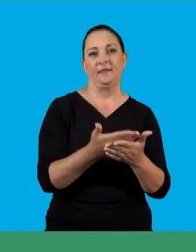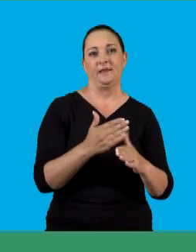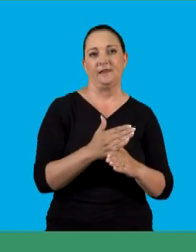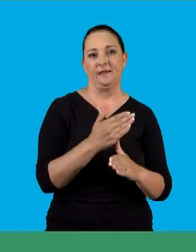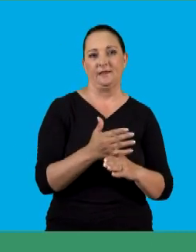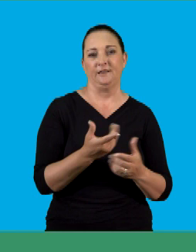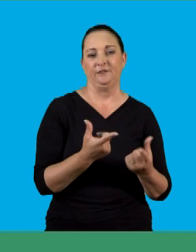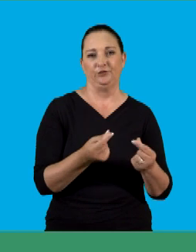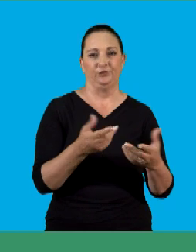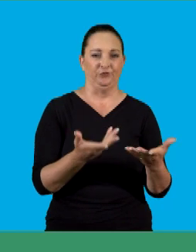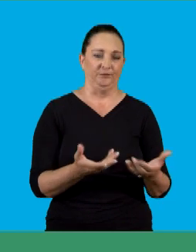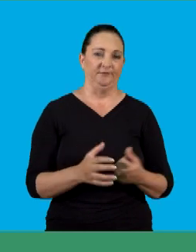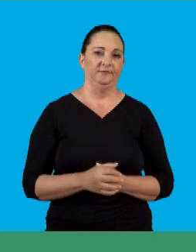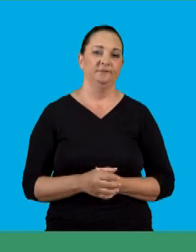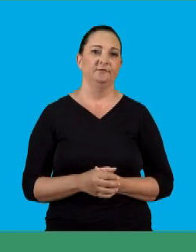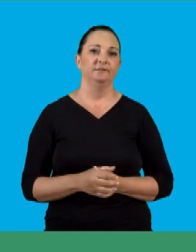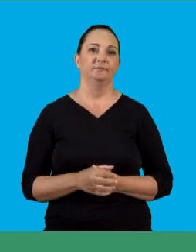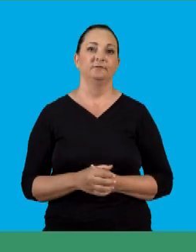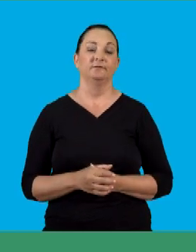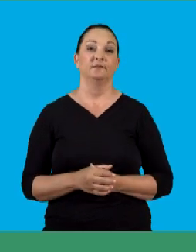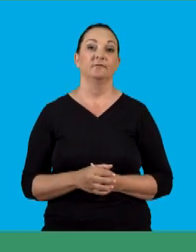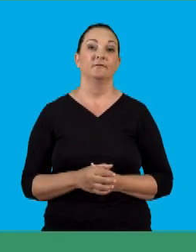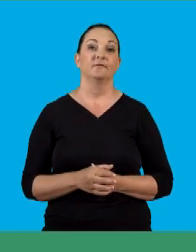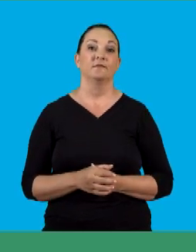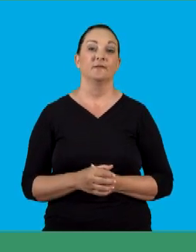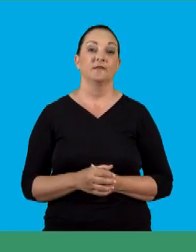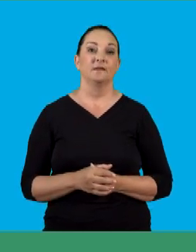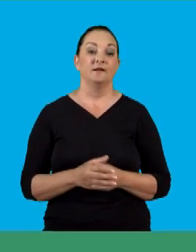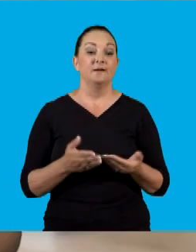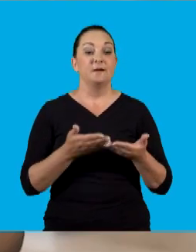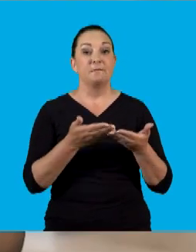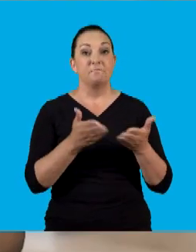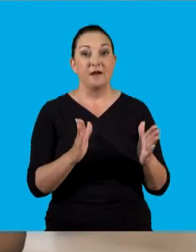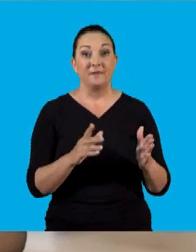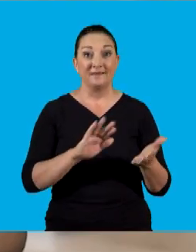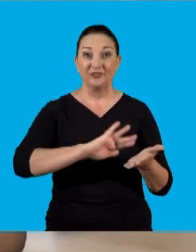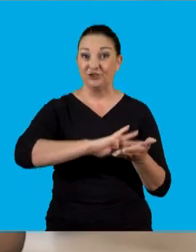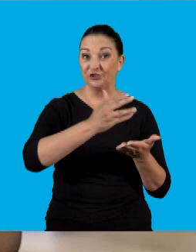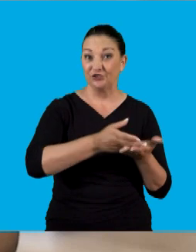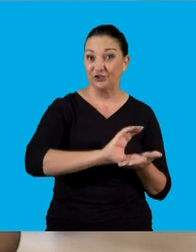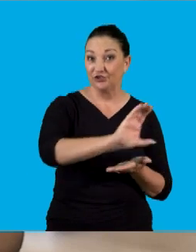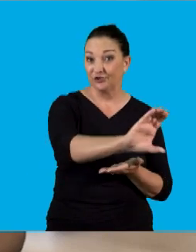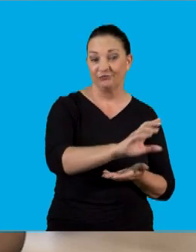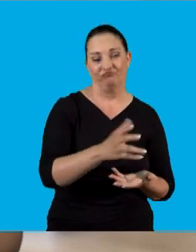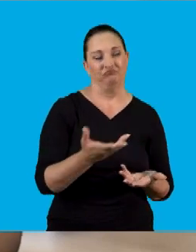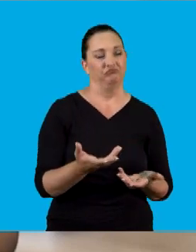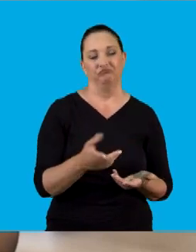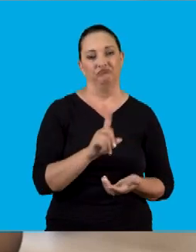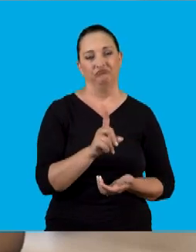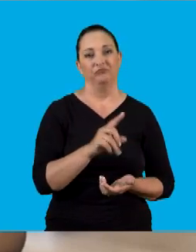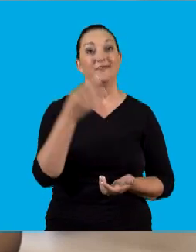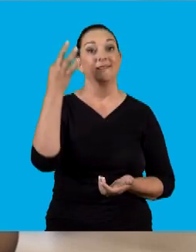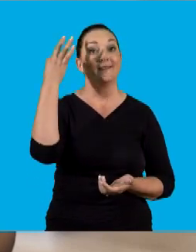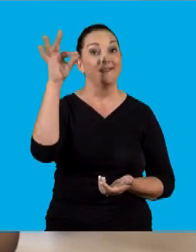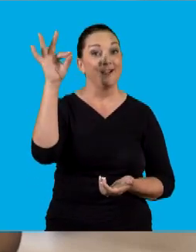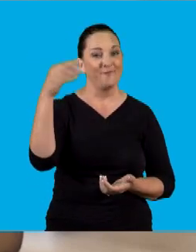out the task instead. So basically, under the public sector, it's not a charity organization. It is